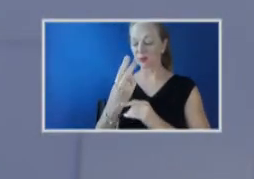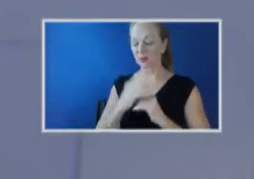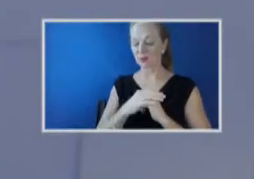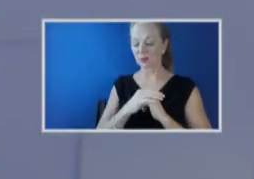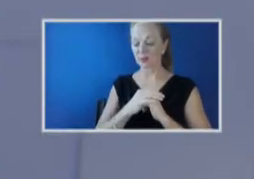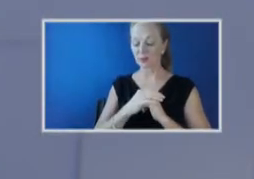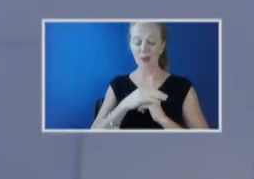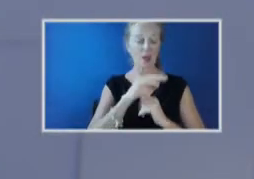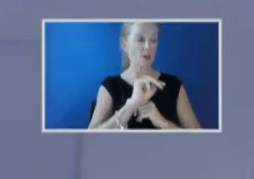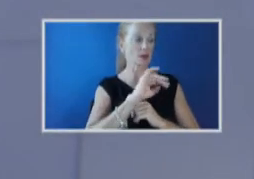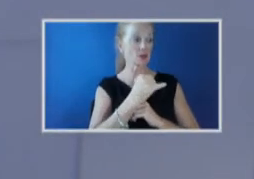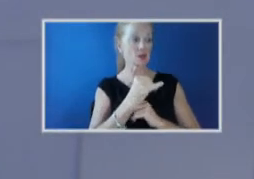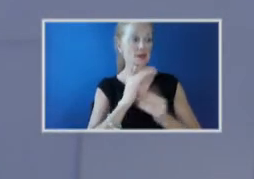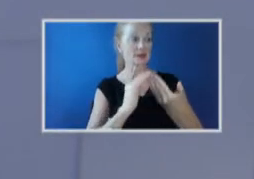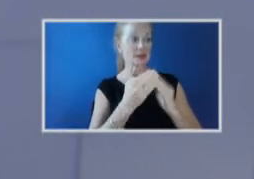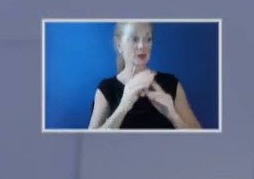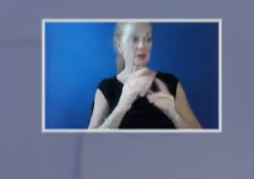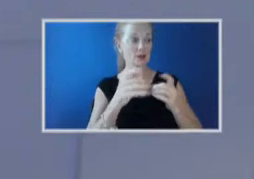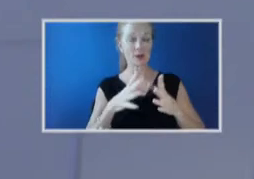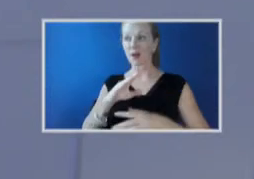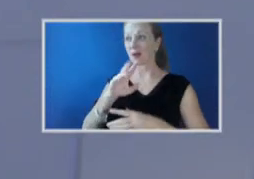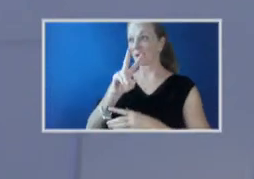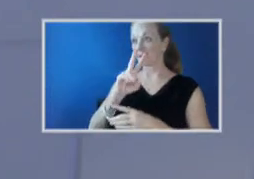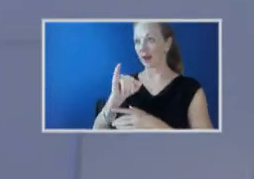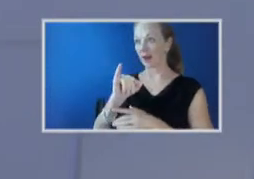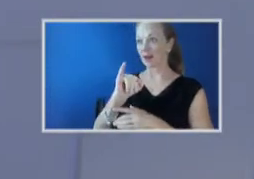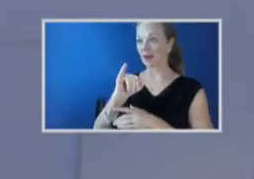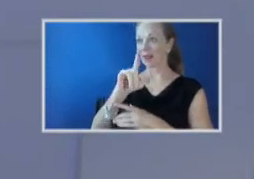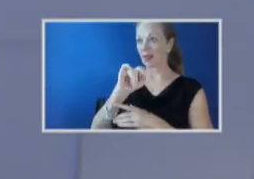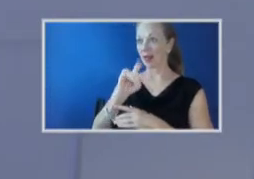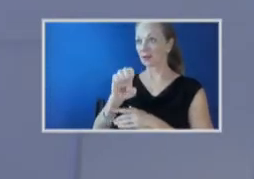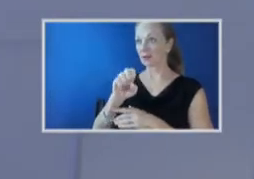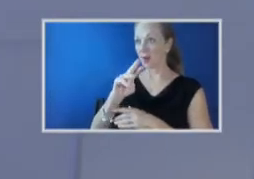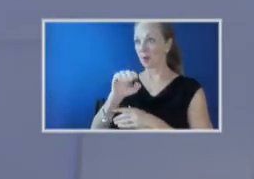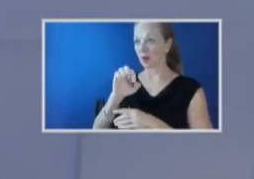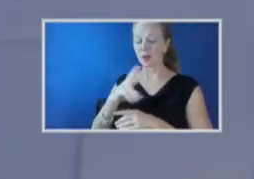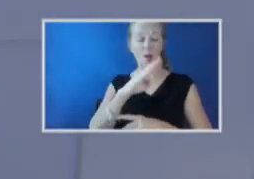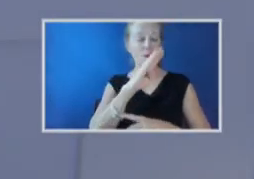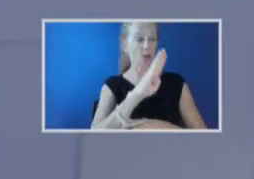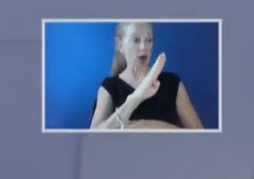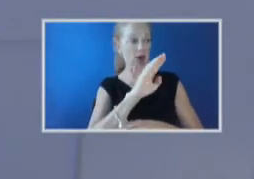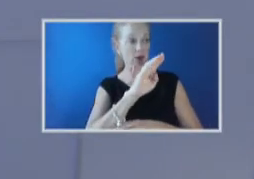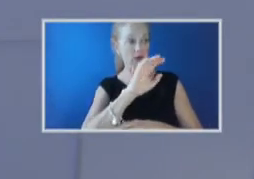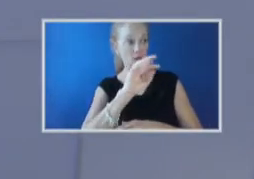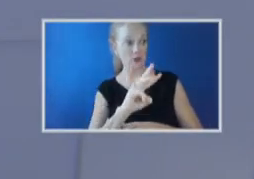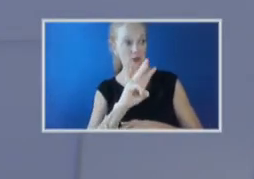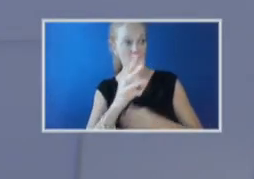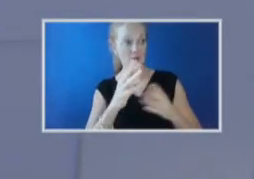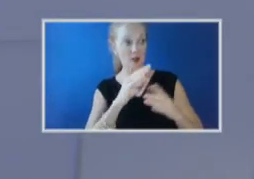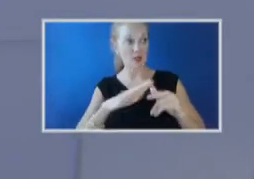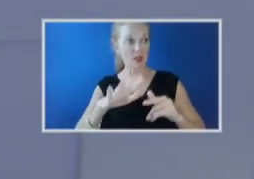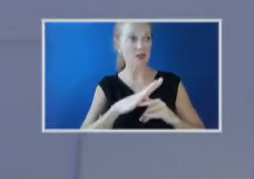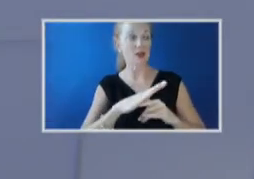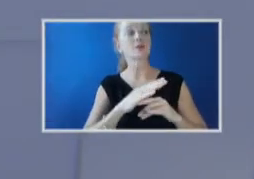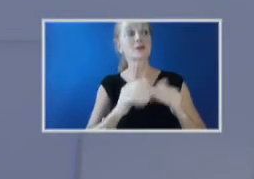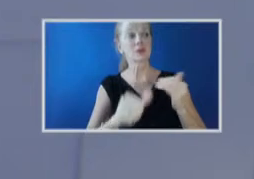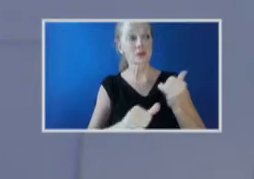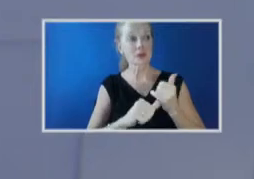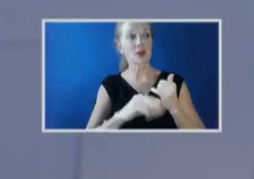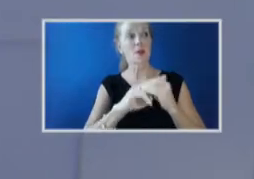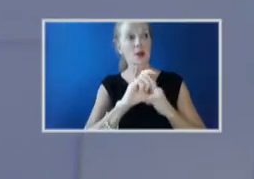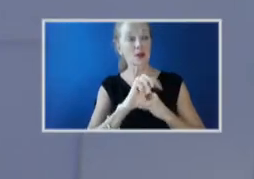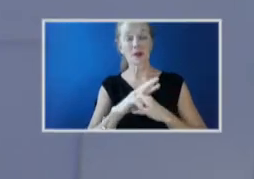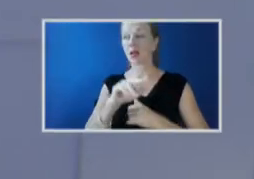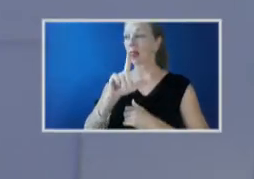Marcus Jones, City Manager. Vi Lyles, Mayor. Braxton Winston, serving at large and as Mayor Pro Tem. Luana